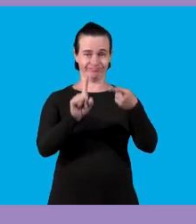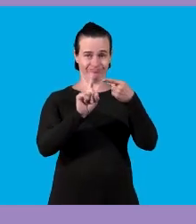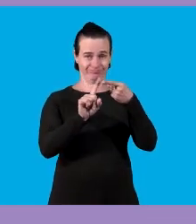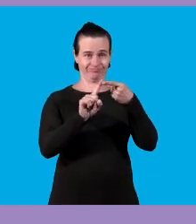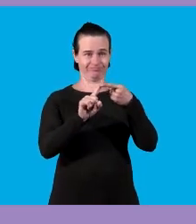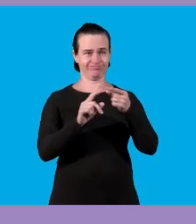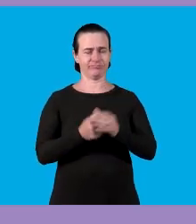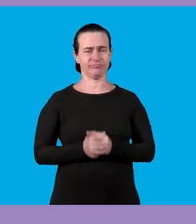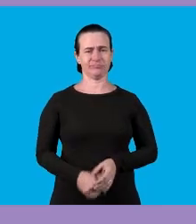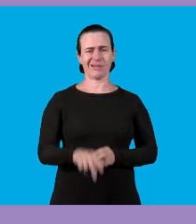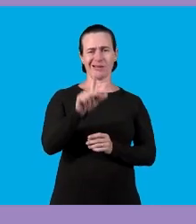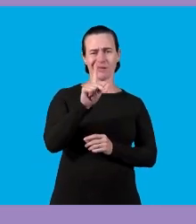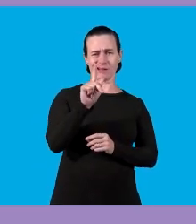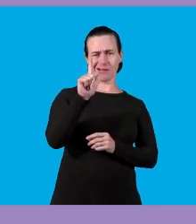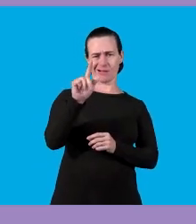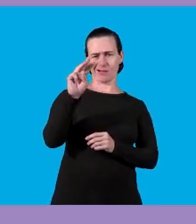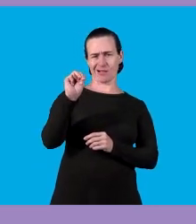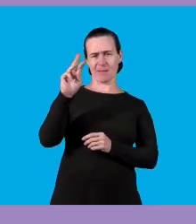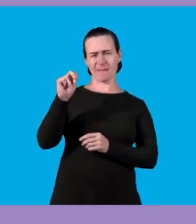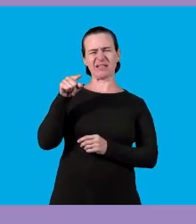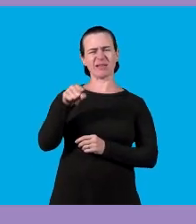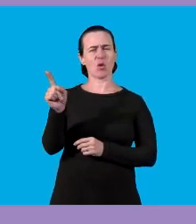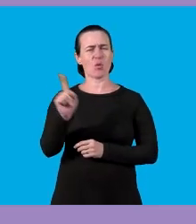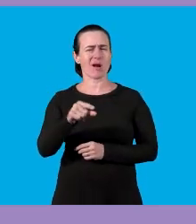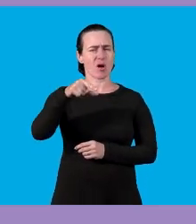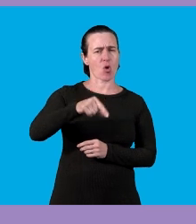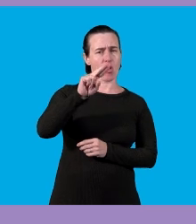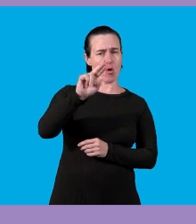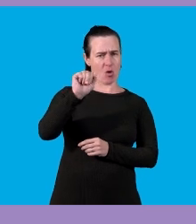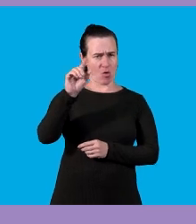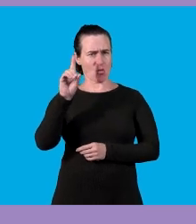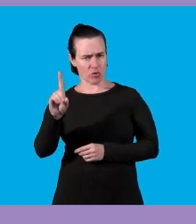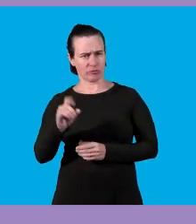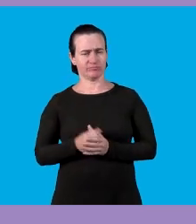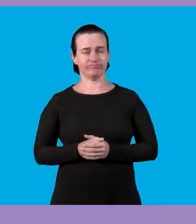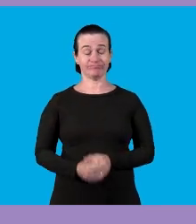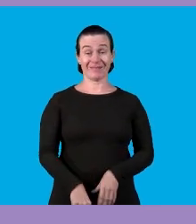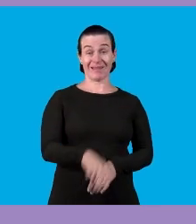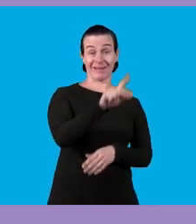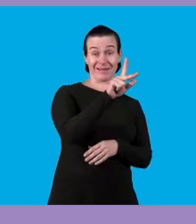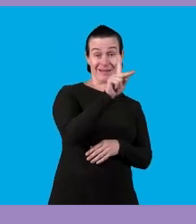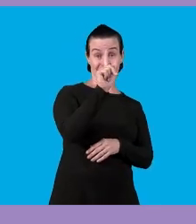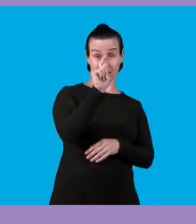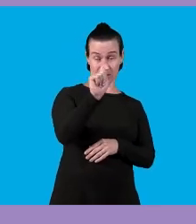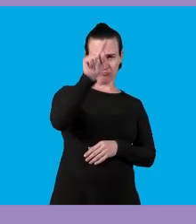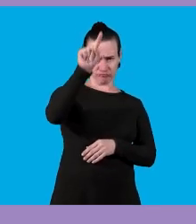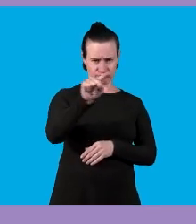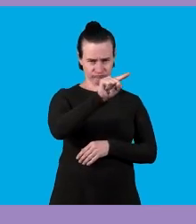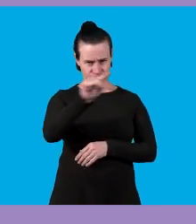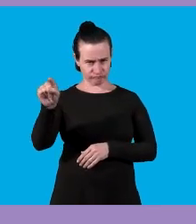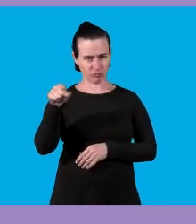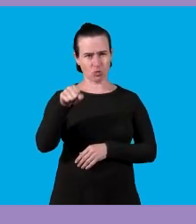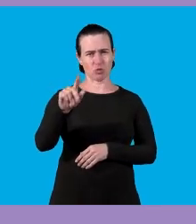Question 1. KLMN is a quadrilateral and KT is perpendicular to